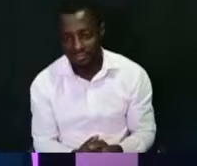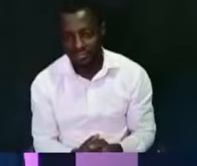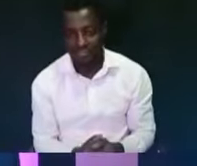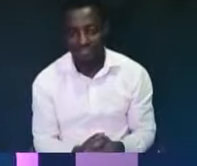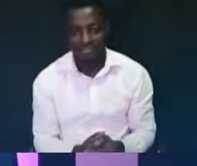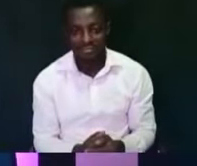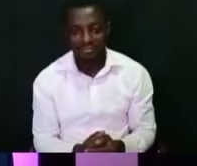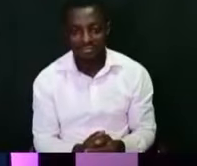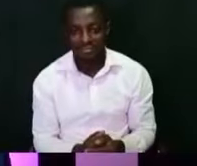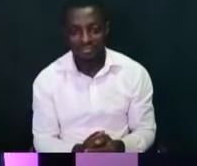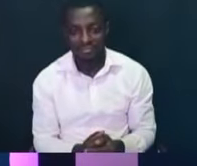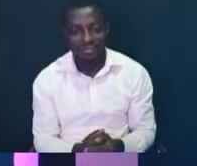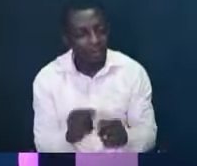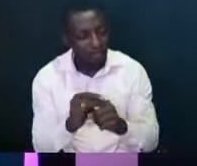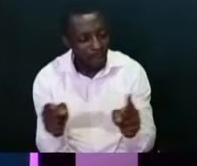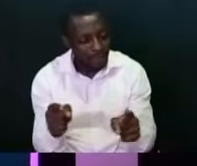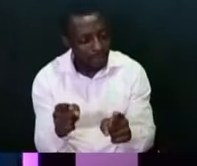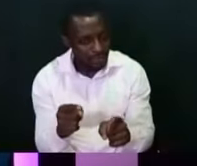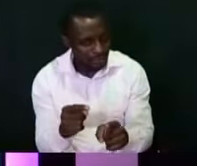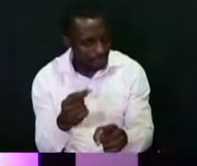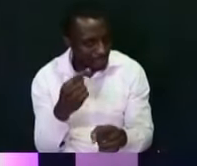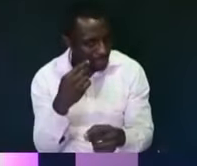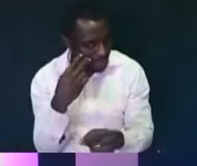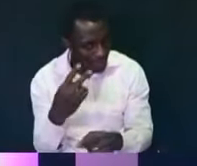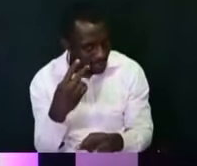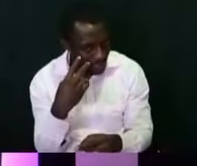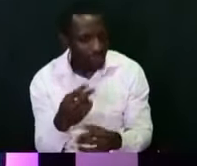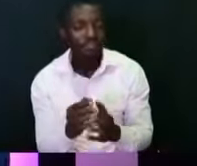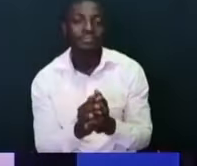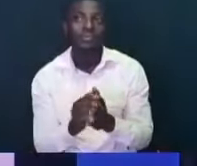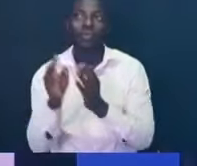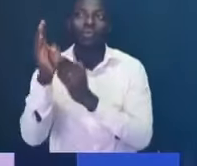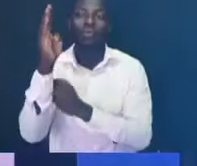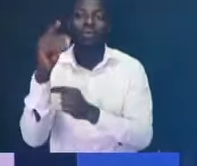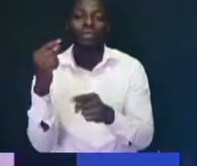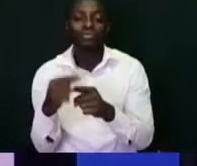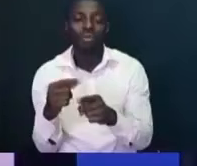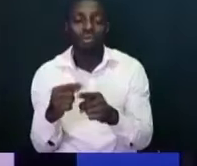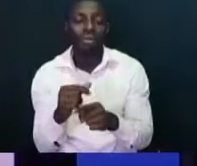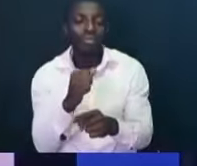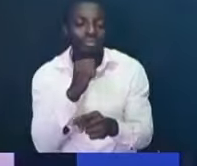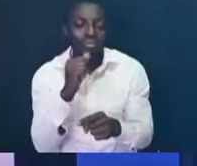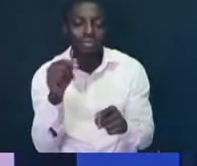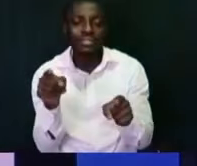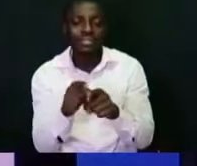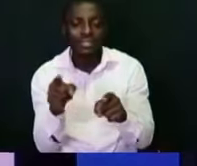prevailed see but let's note that the word of God is not like falling